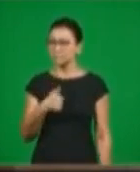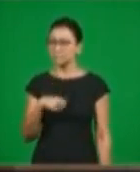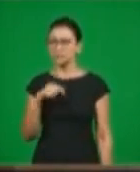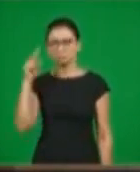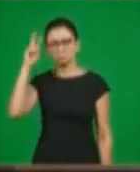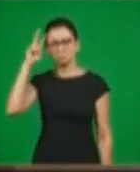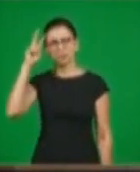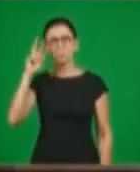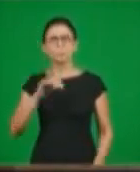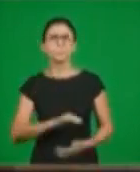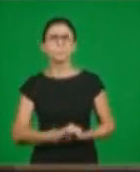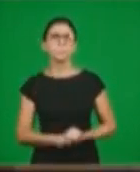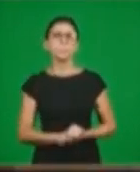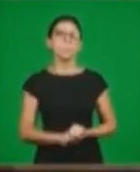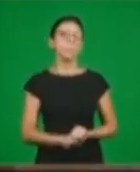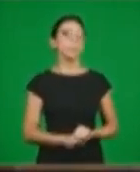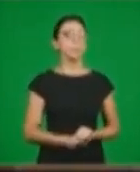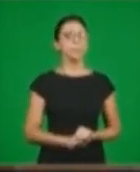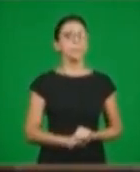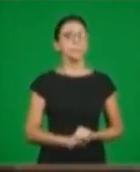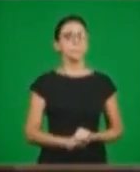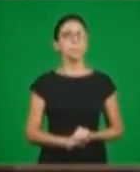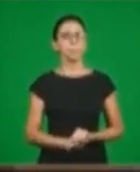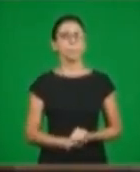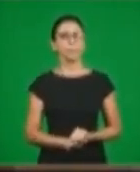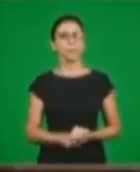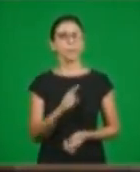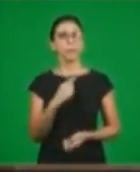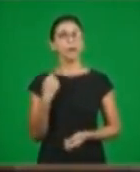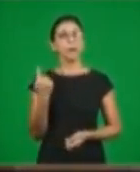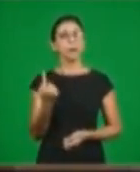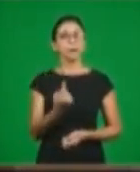know, justify.